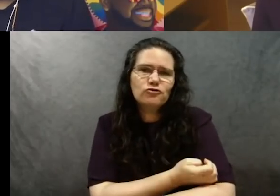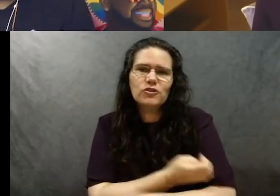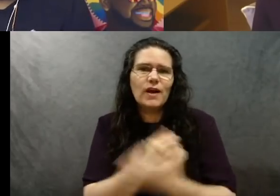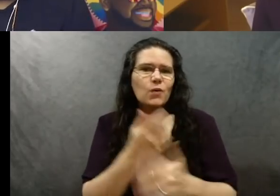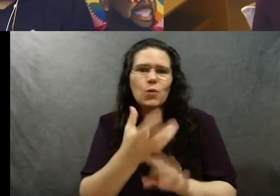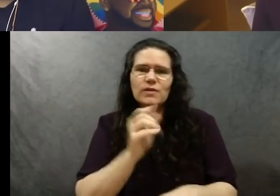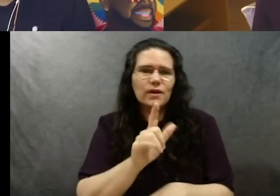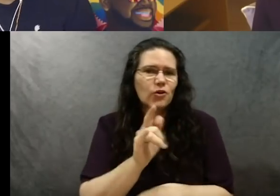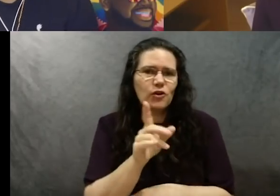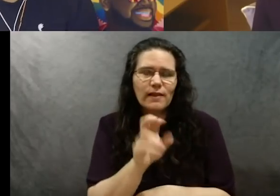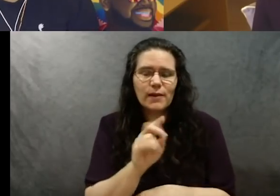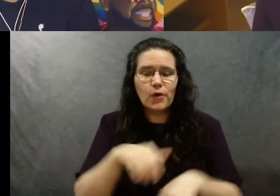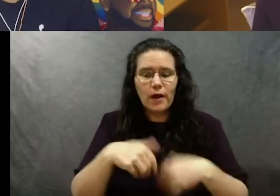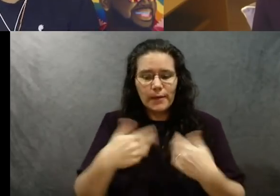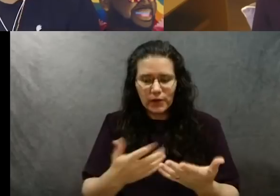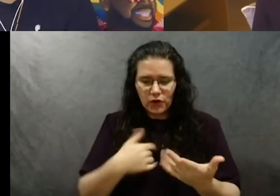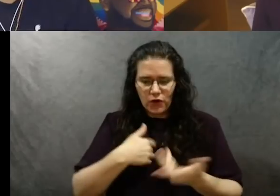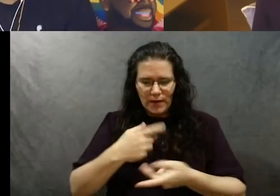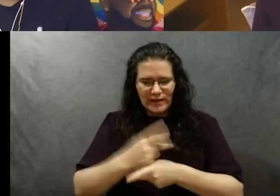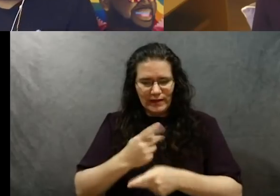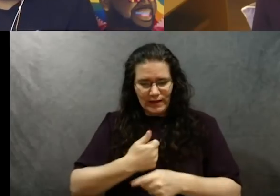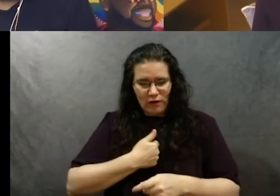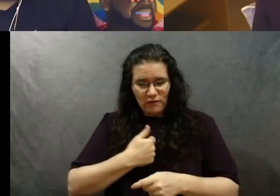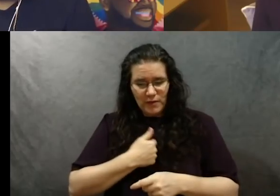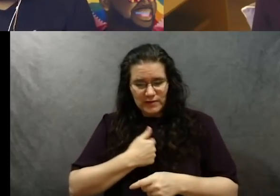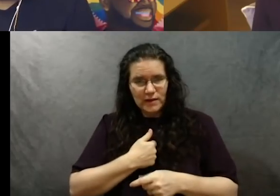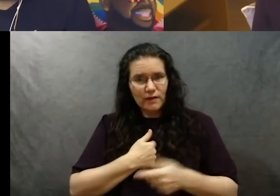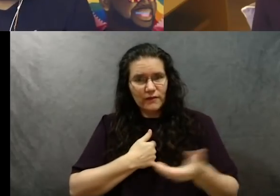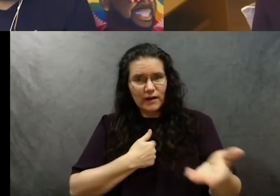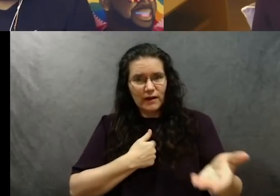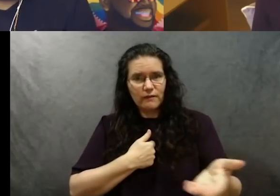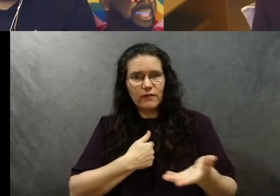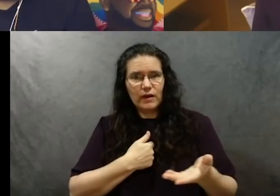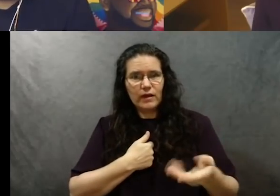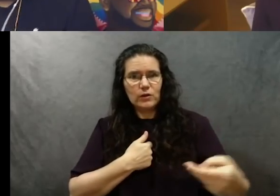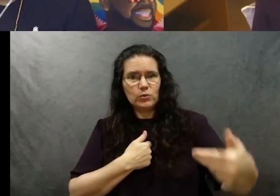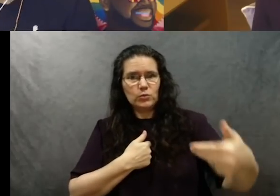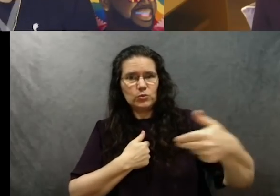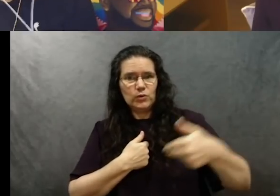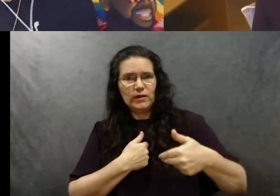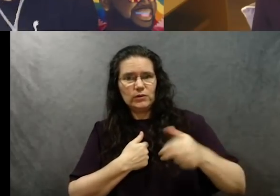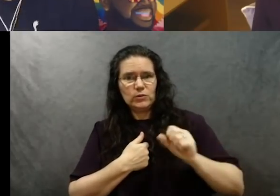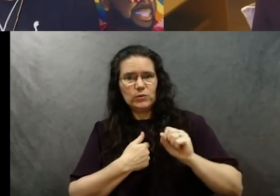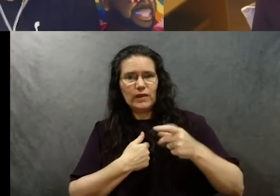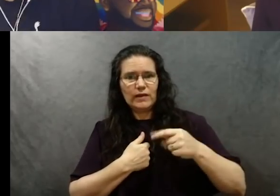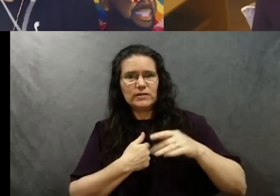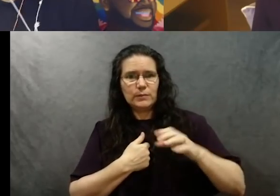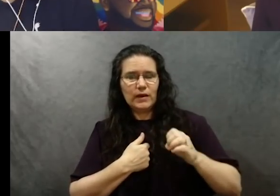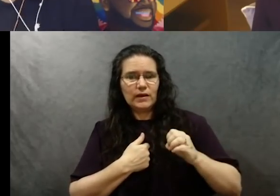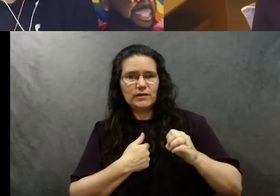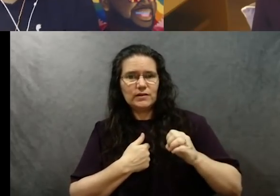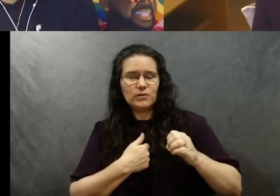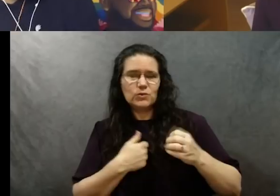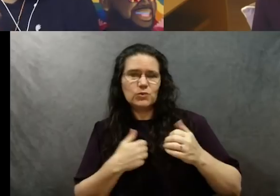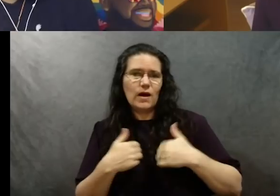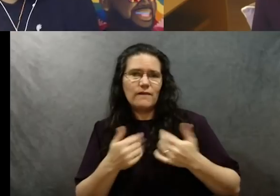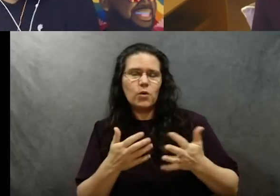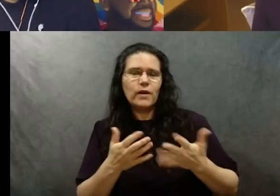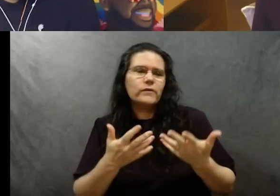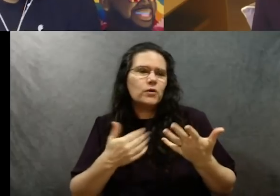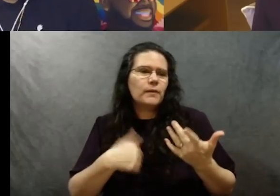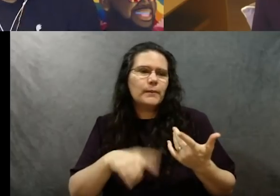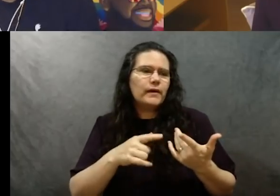myself. And I'm inviting you into this space to sit with me, to have whatever we're doing. We're having a conversation. We're